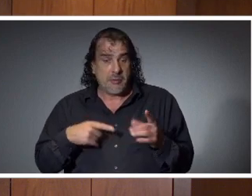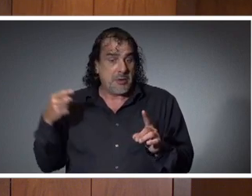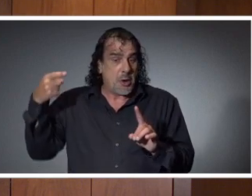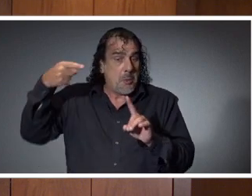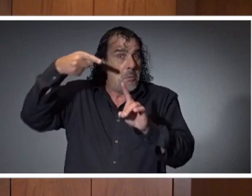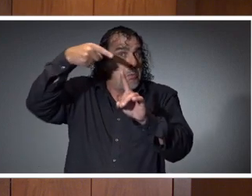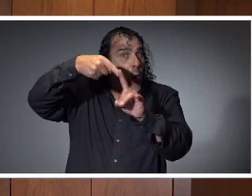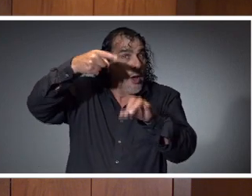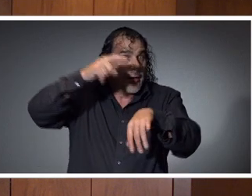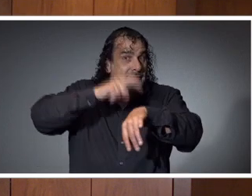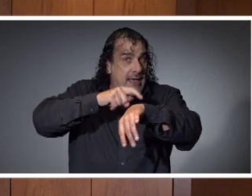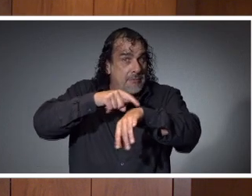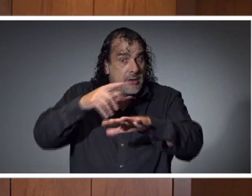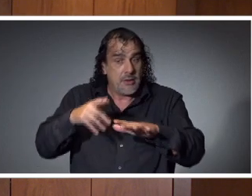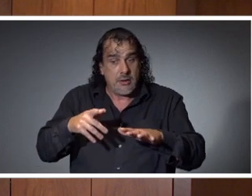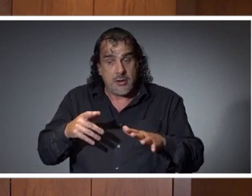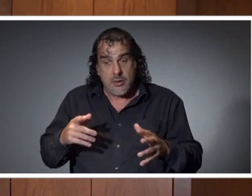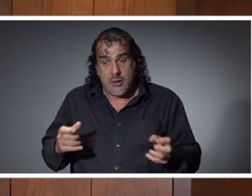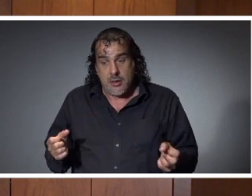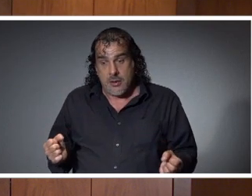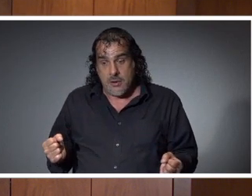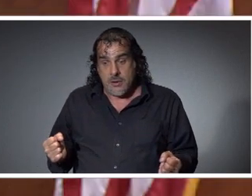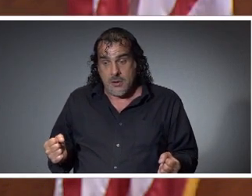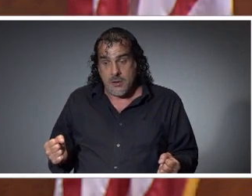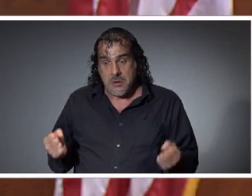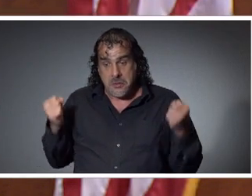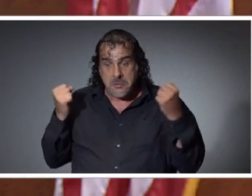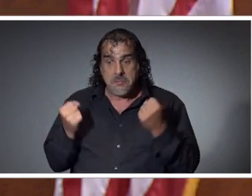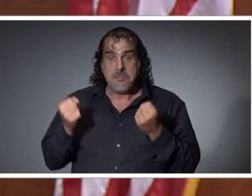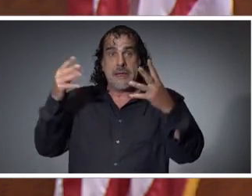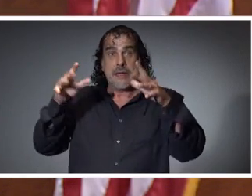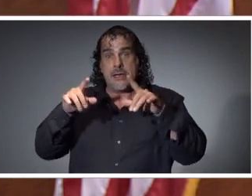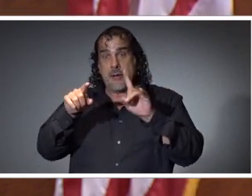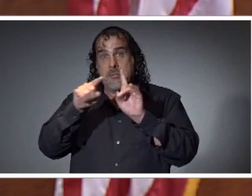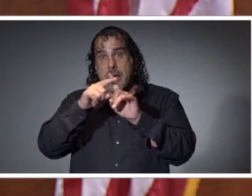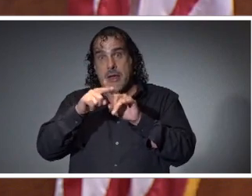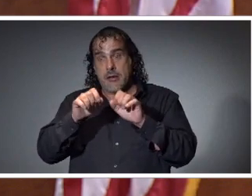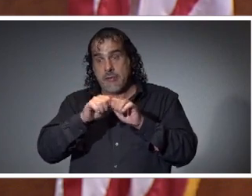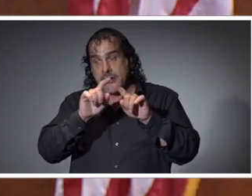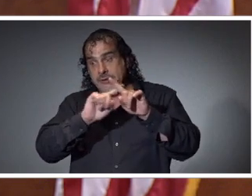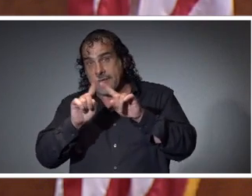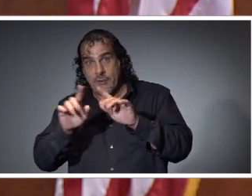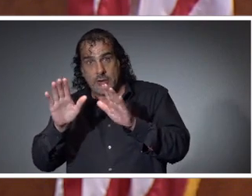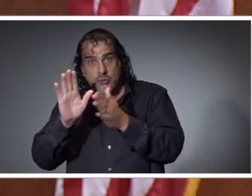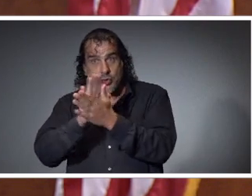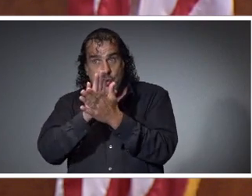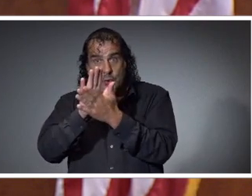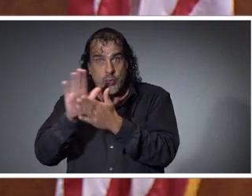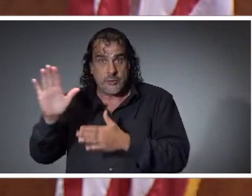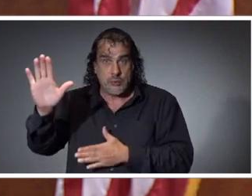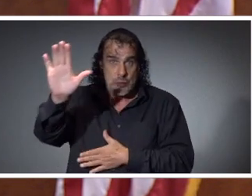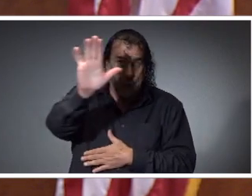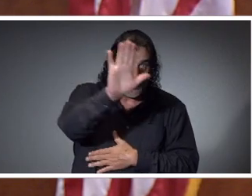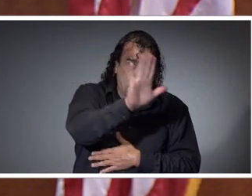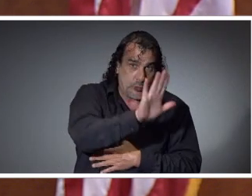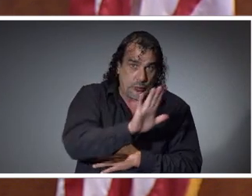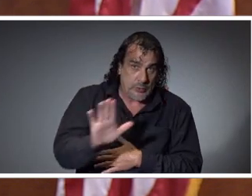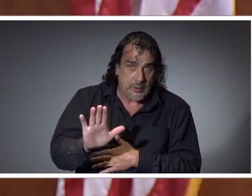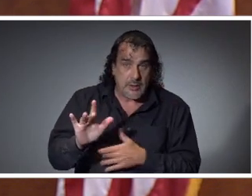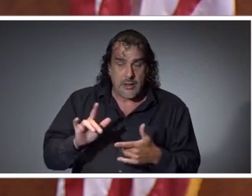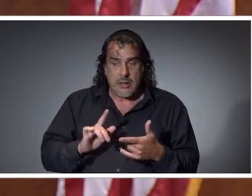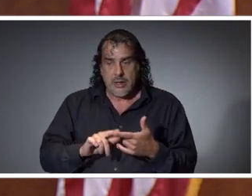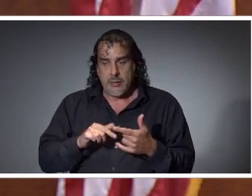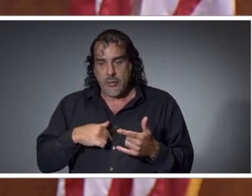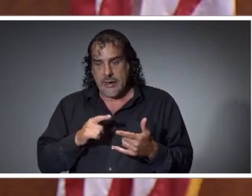are multiple positive cases in multiple different groups in an individual school, and we have to at least